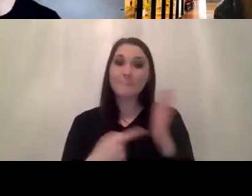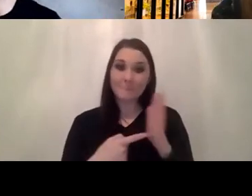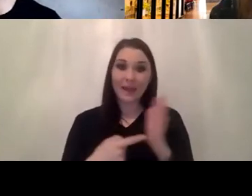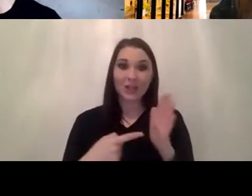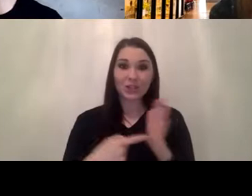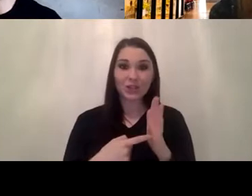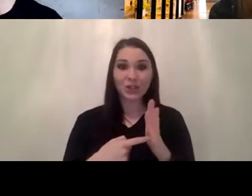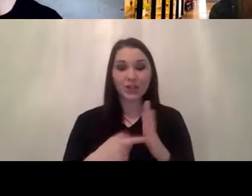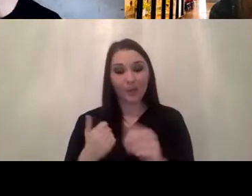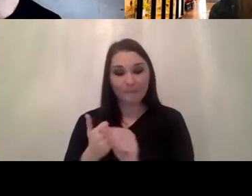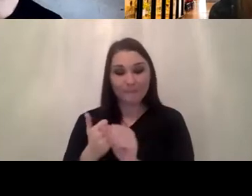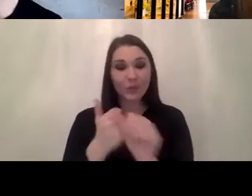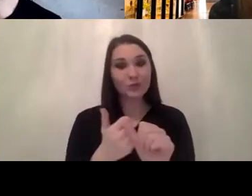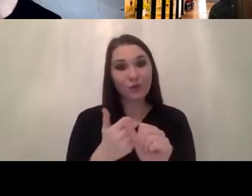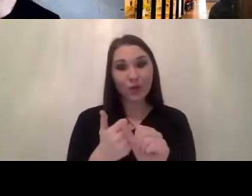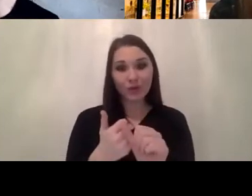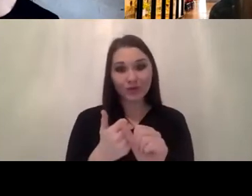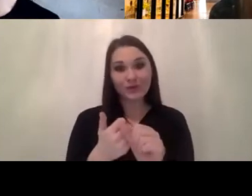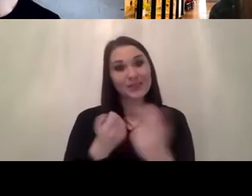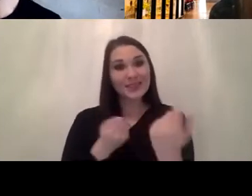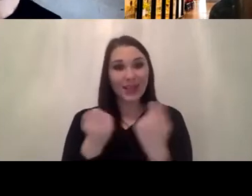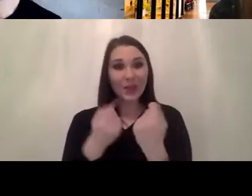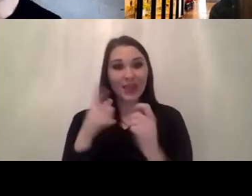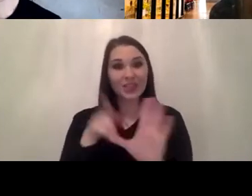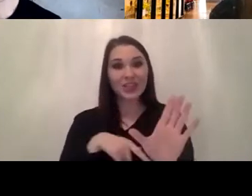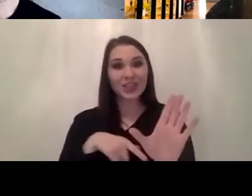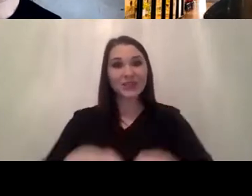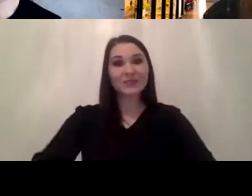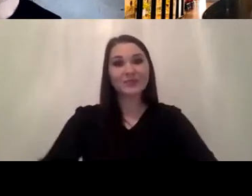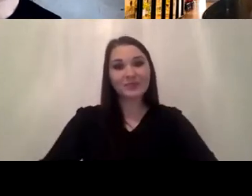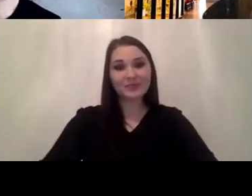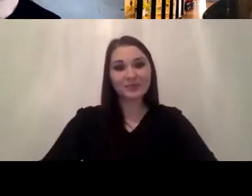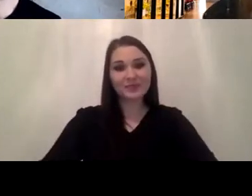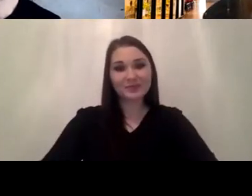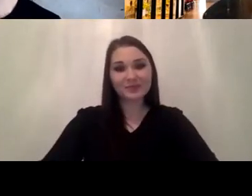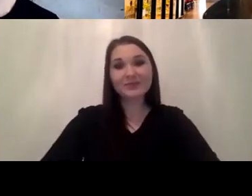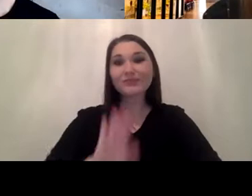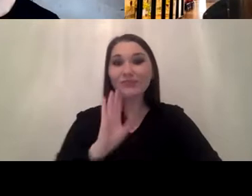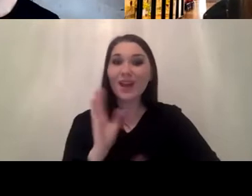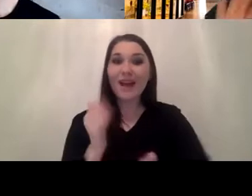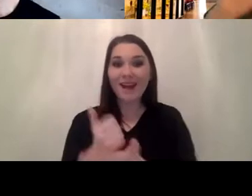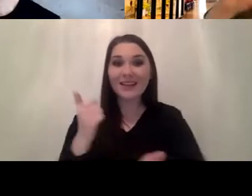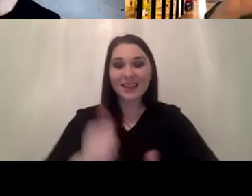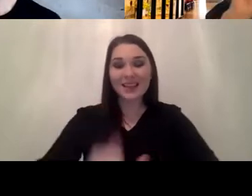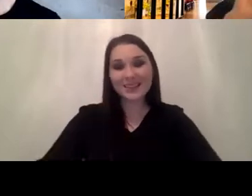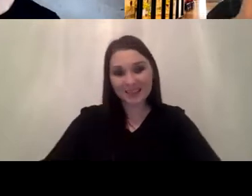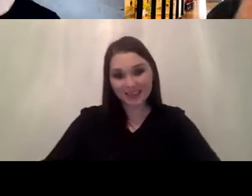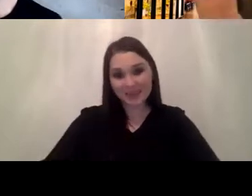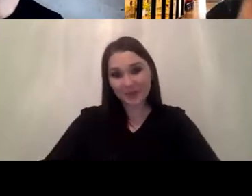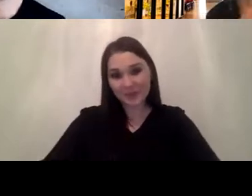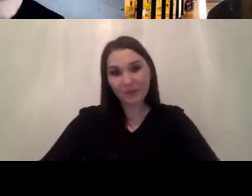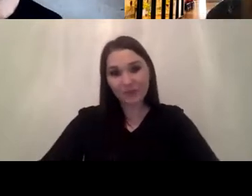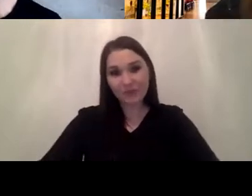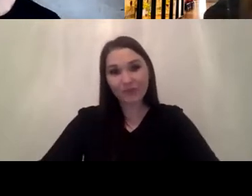see pushing forward that we're all going to have to deal with this year. That sounds excellent. So really great to hear these